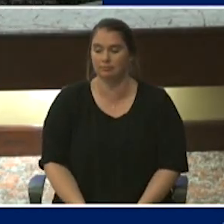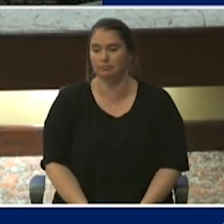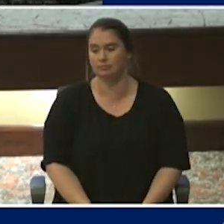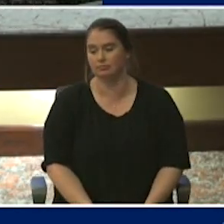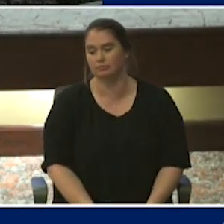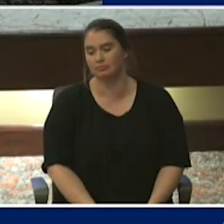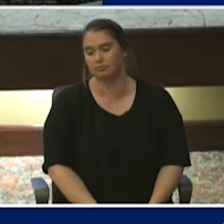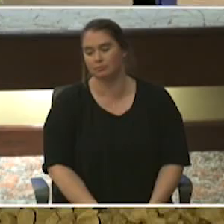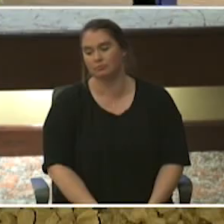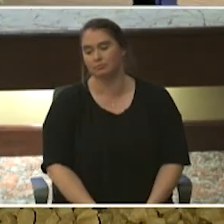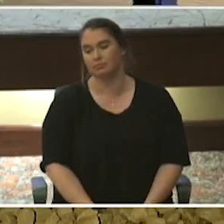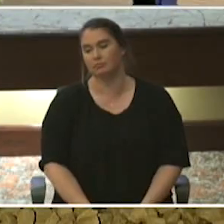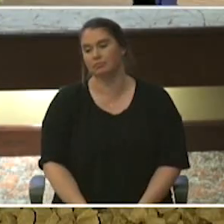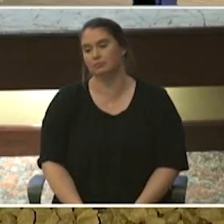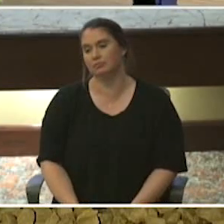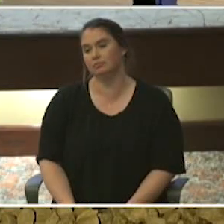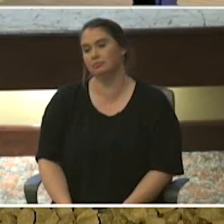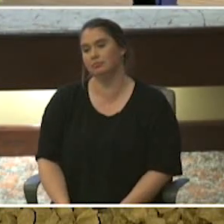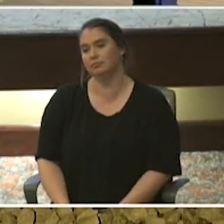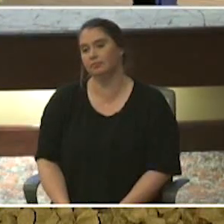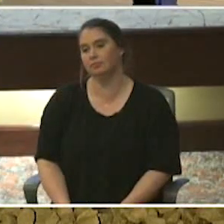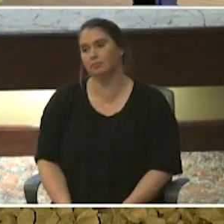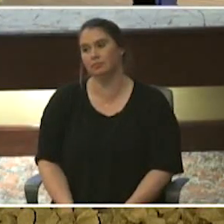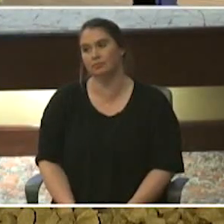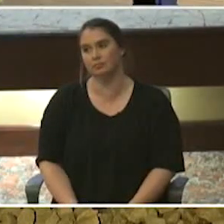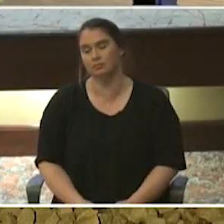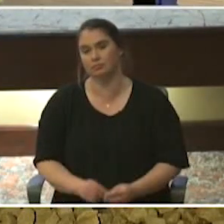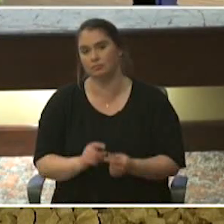We're all on when Prince died, though. They were.